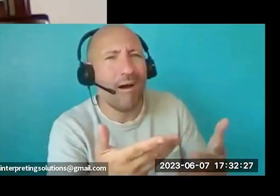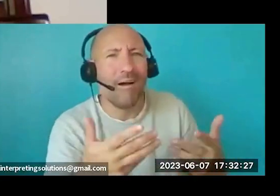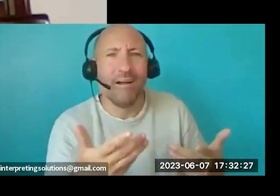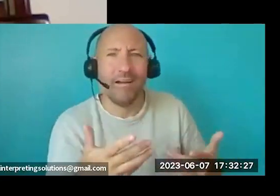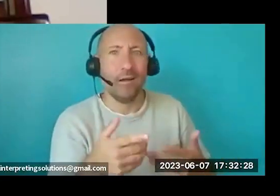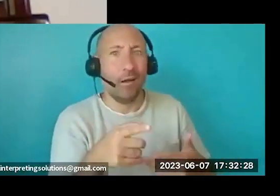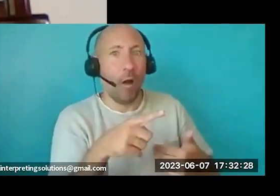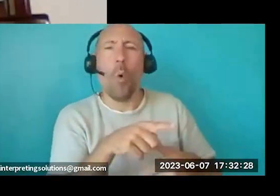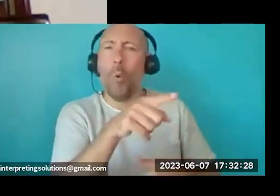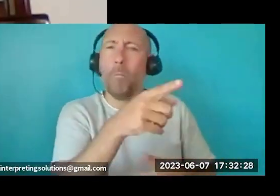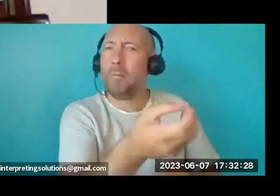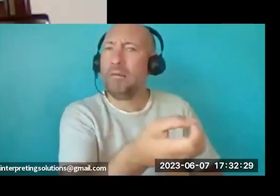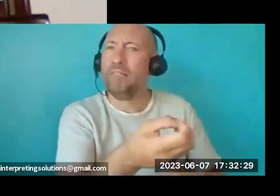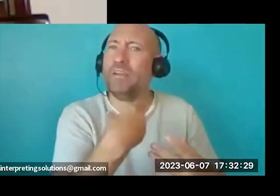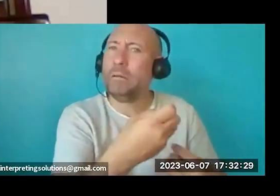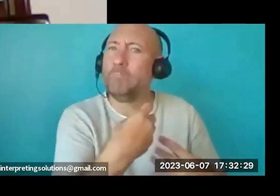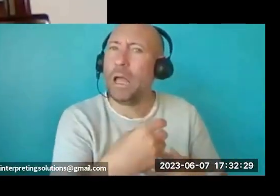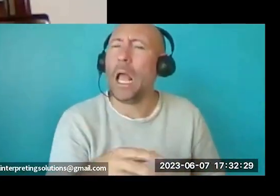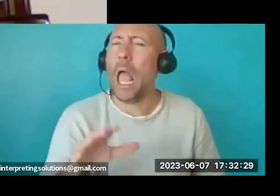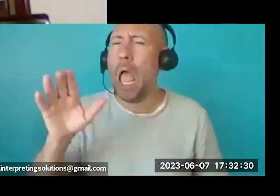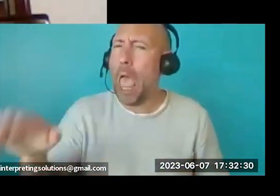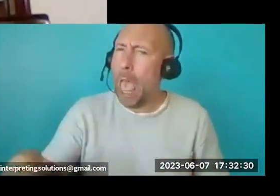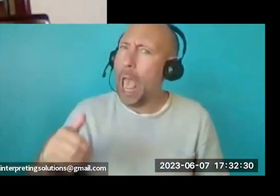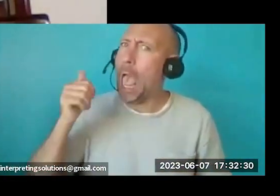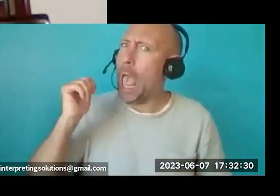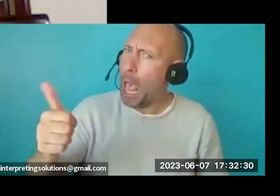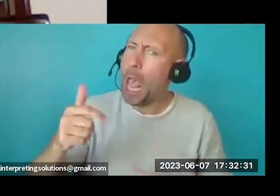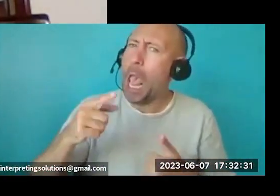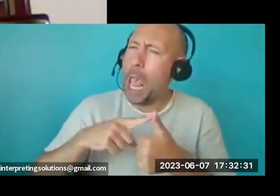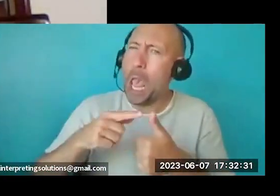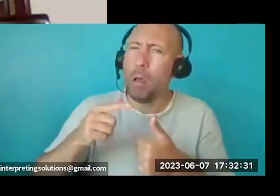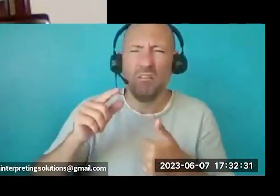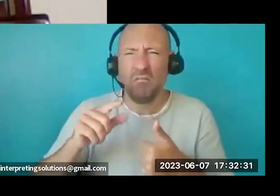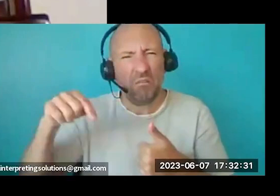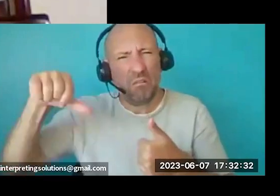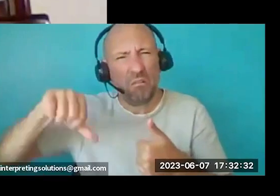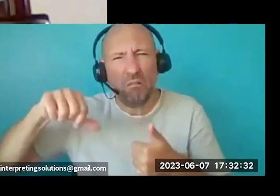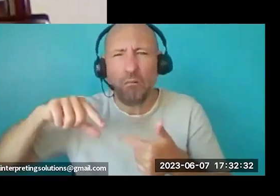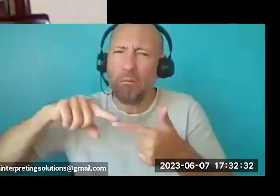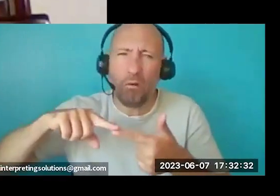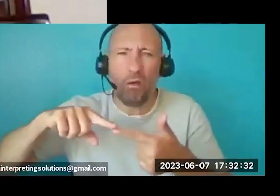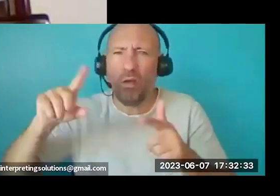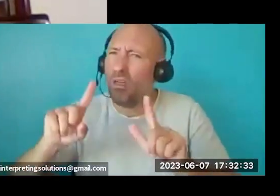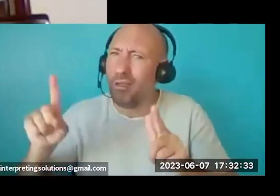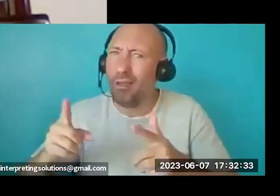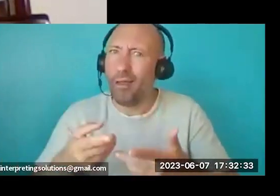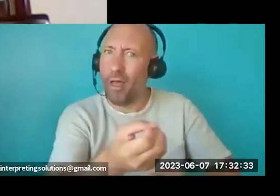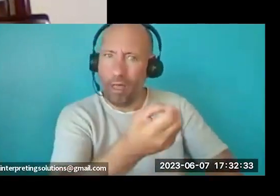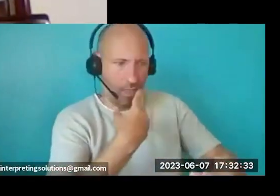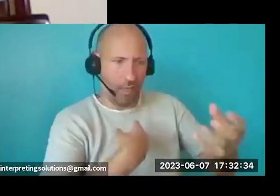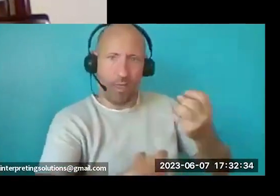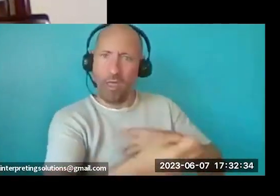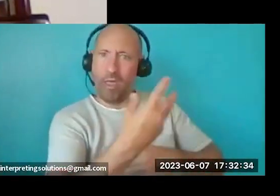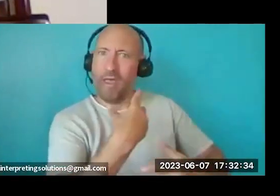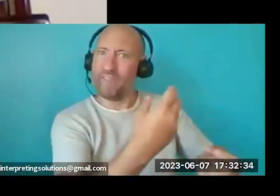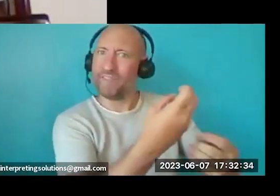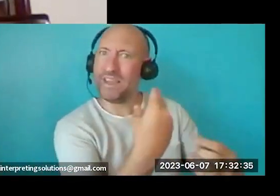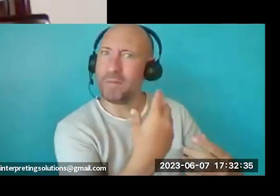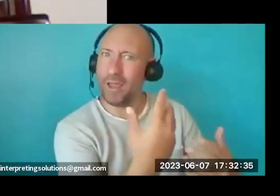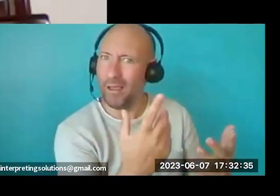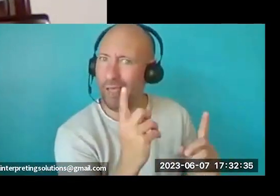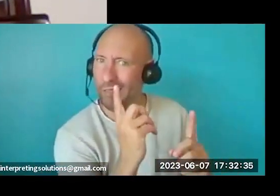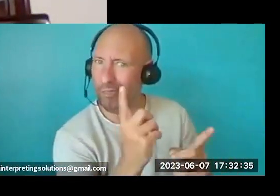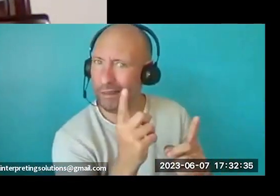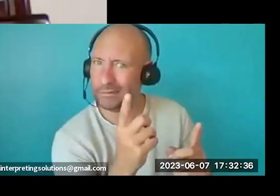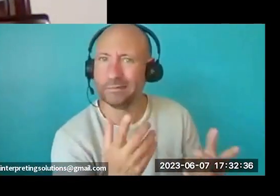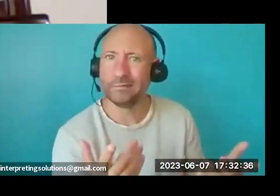that performance. I experienced this, I experienced that. I disliked the performance altogether. That is the next step. And I think that